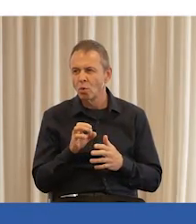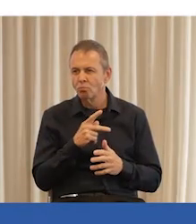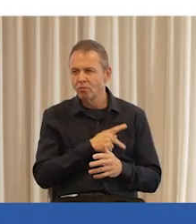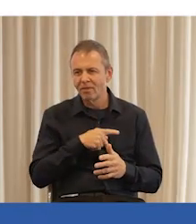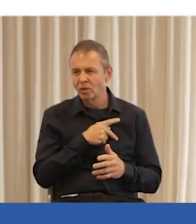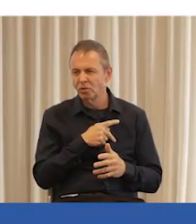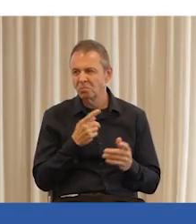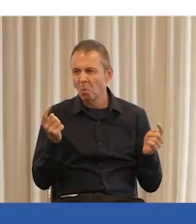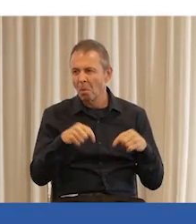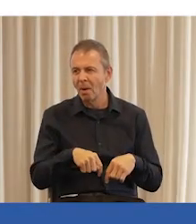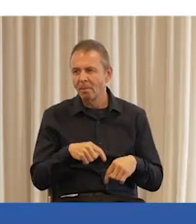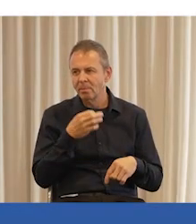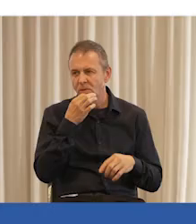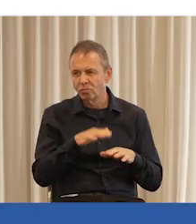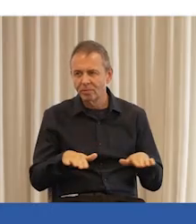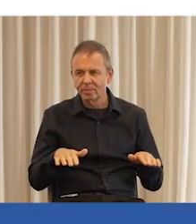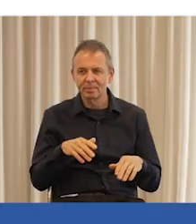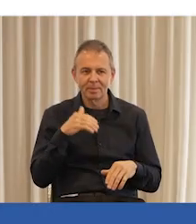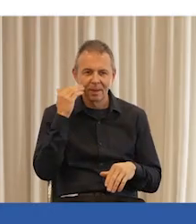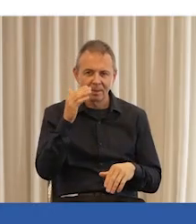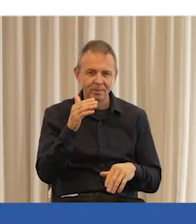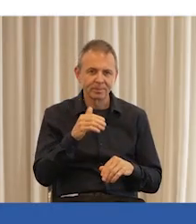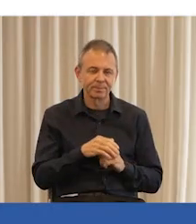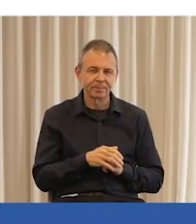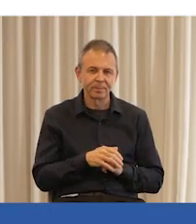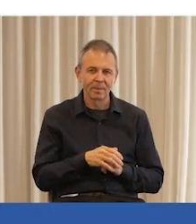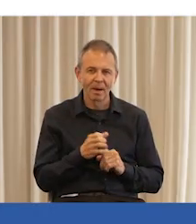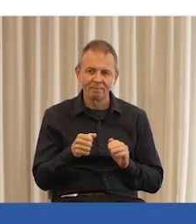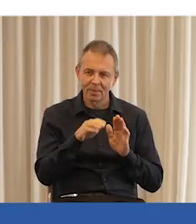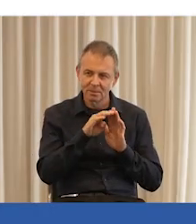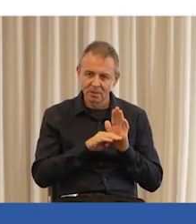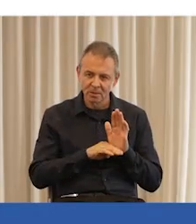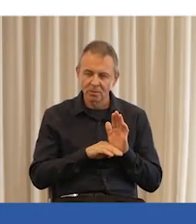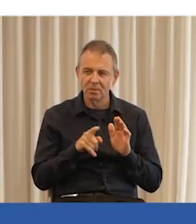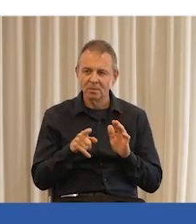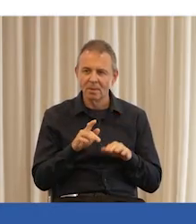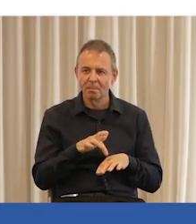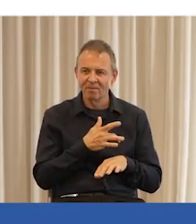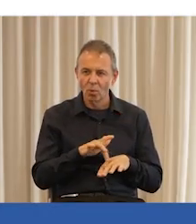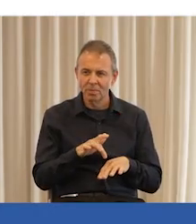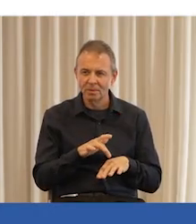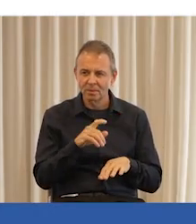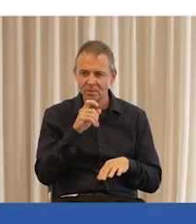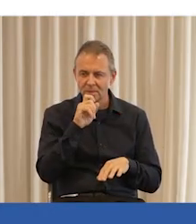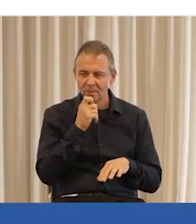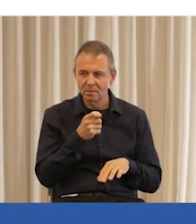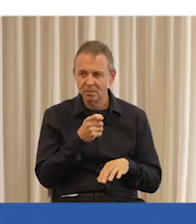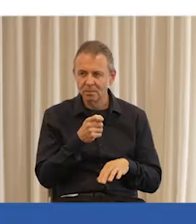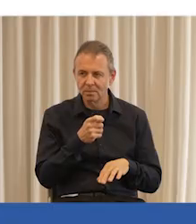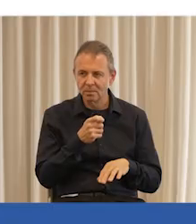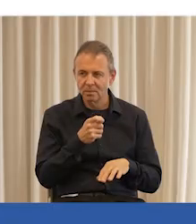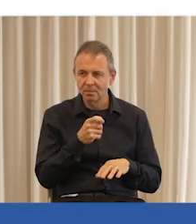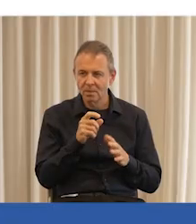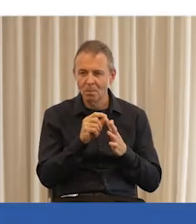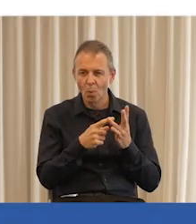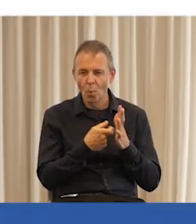community, kids, adults, everyone. They have a schedule, and there's performances that happen on every porch, or on a lot of porches